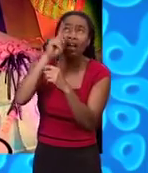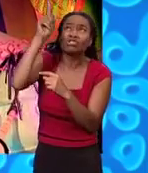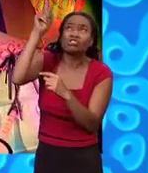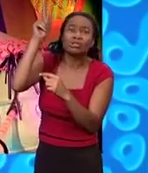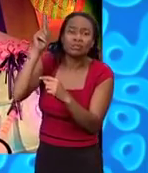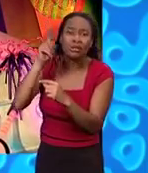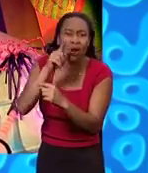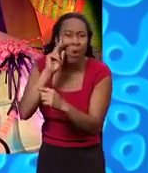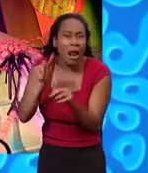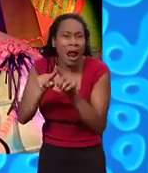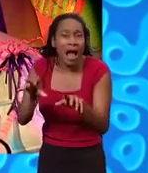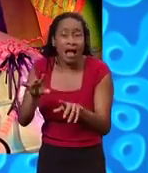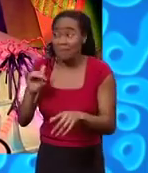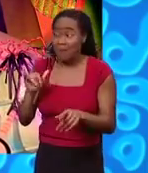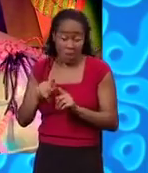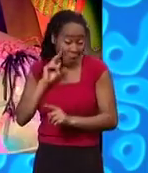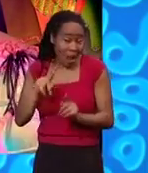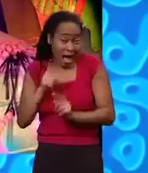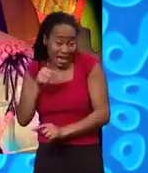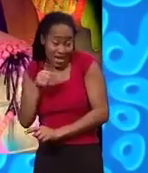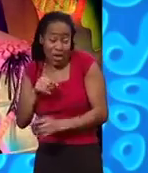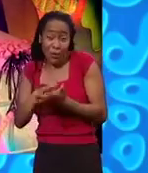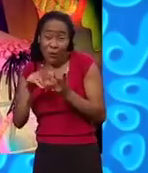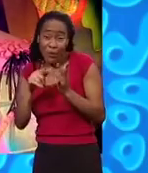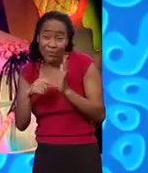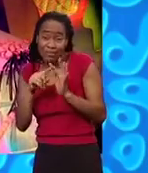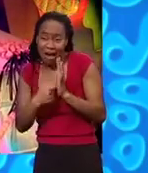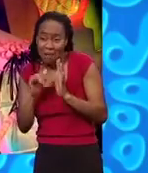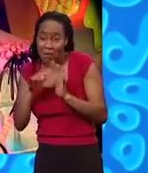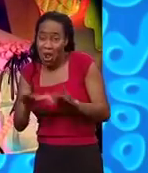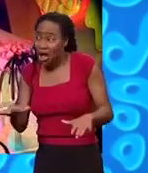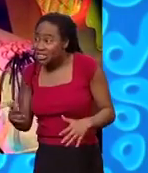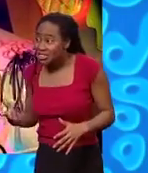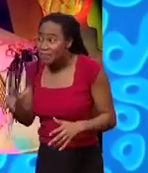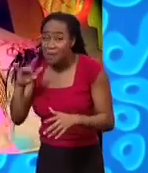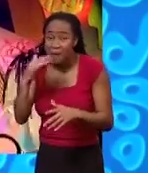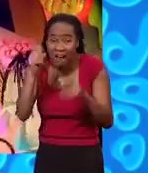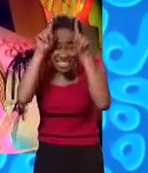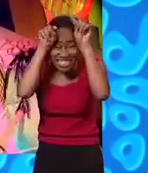Hooter. Maybe not. Maybe with our feelers like this.